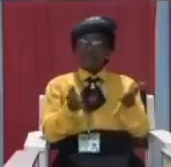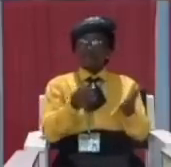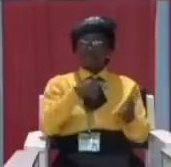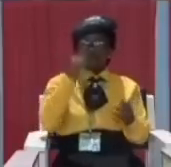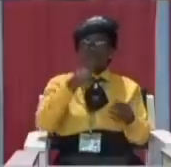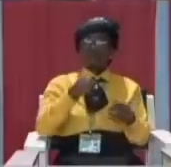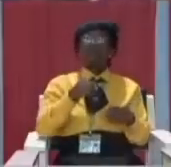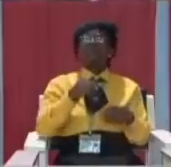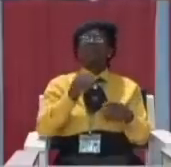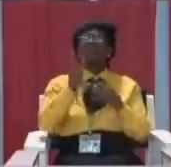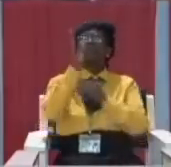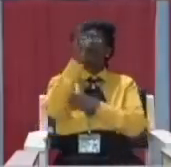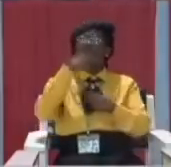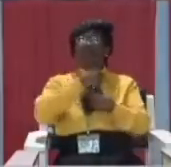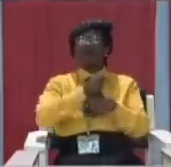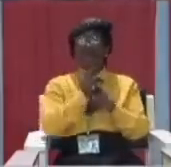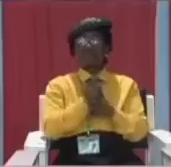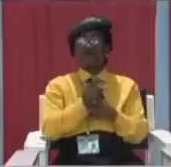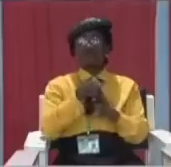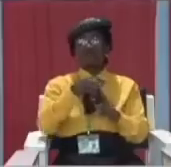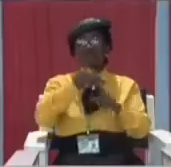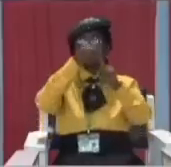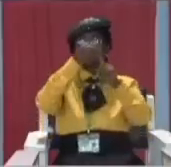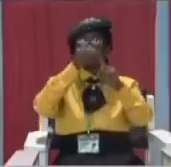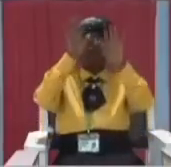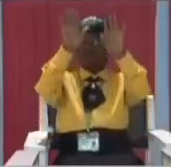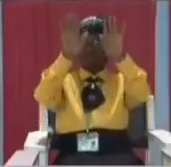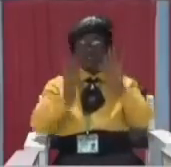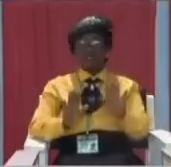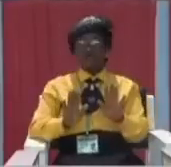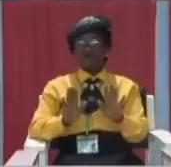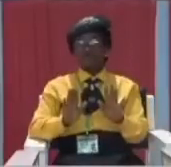special miracles by the hand of Paul,